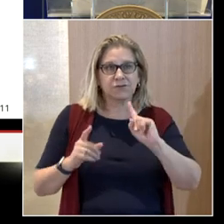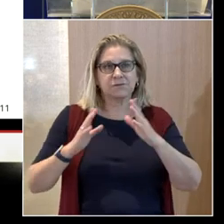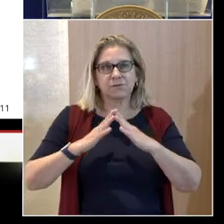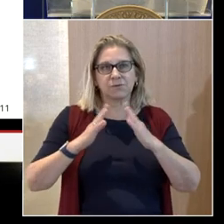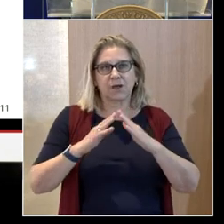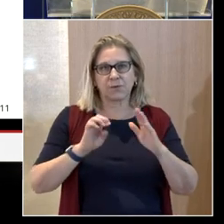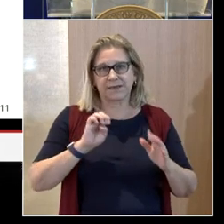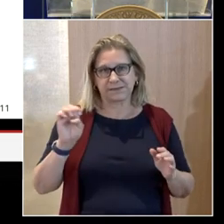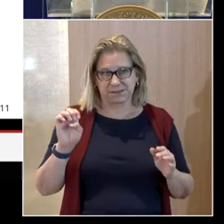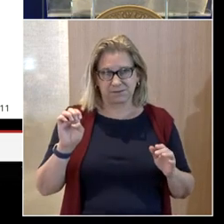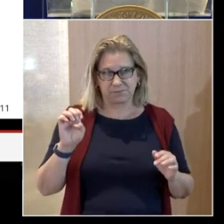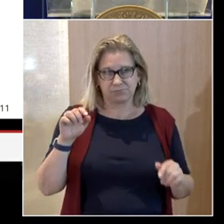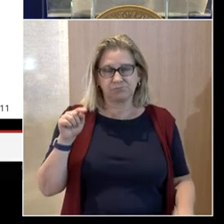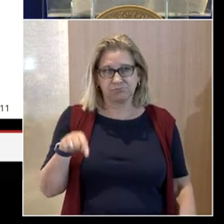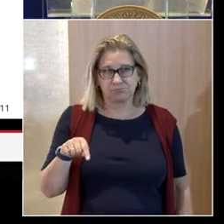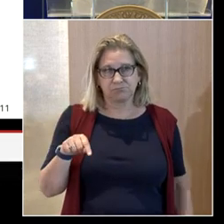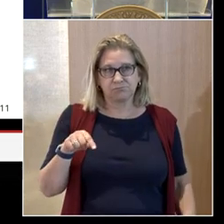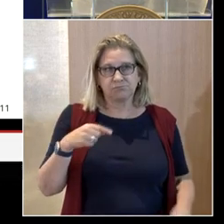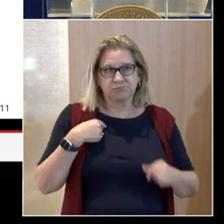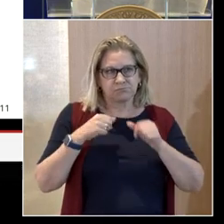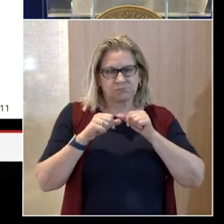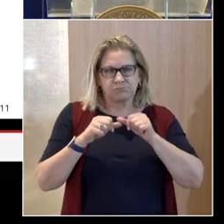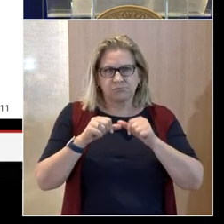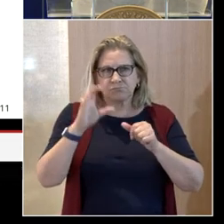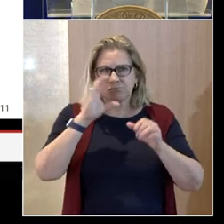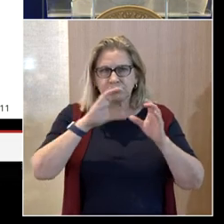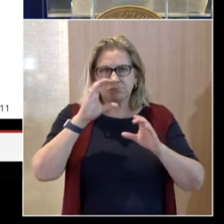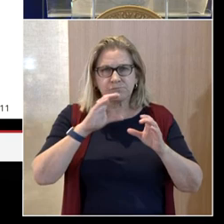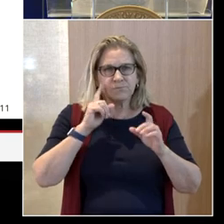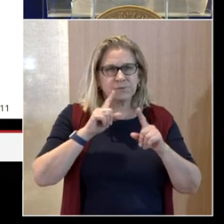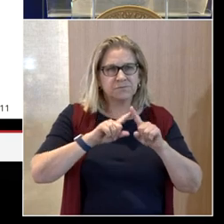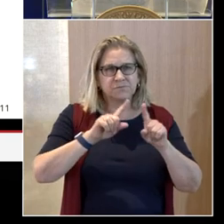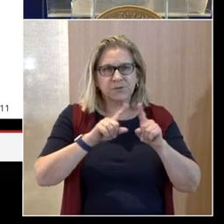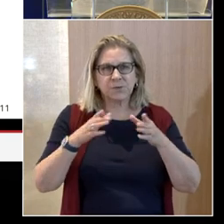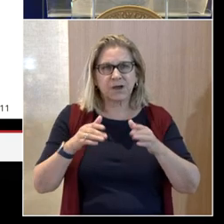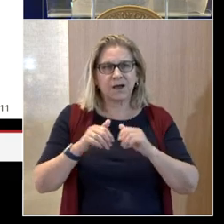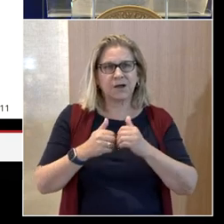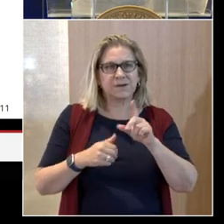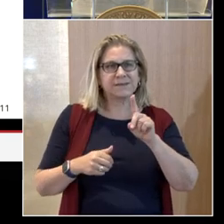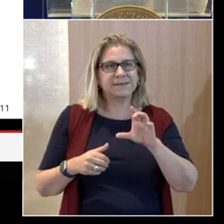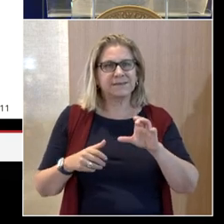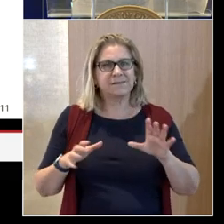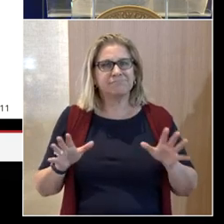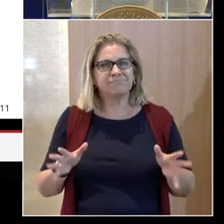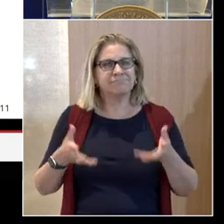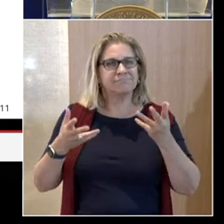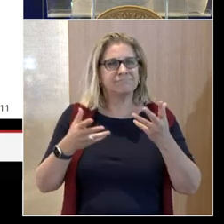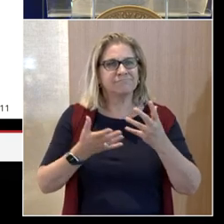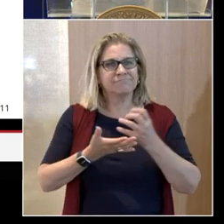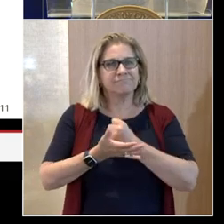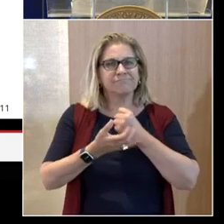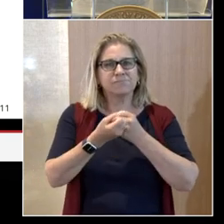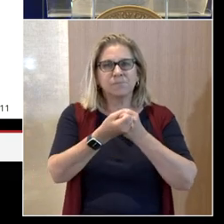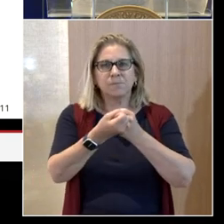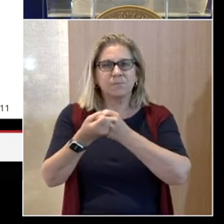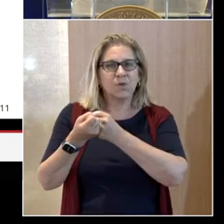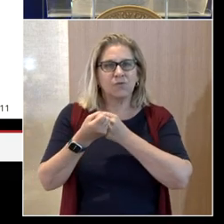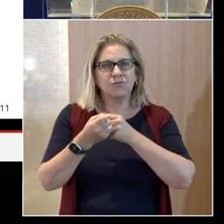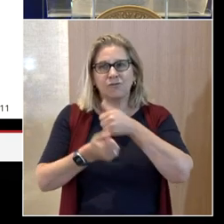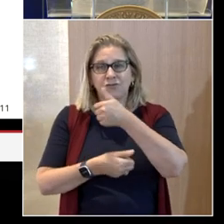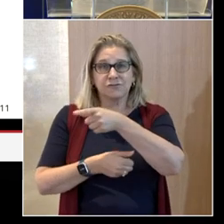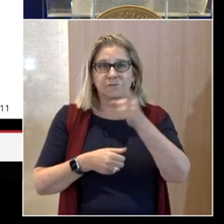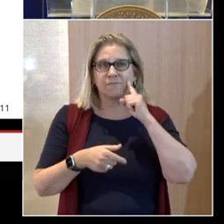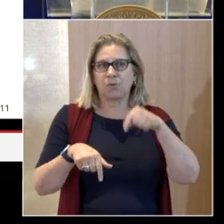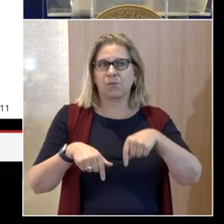are constantly looking for ways for the district to maximize and support economic development. We look forward to